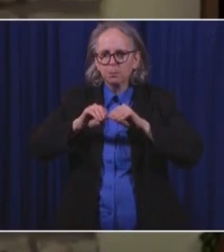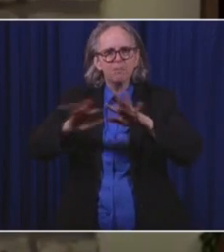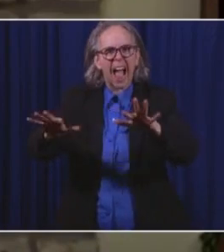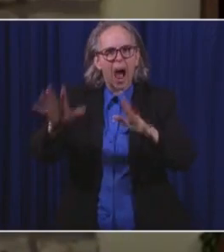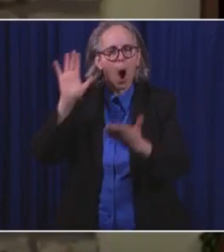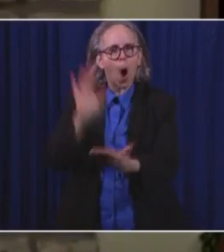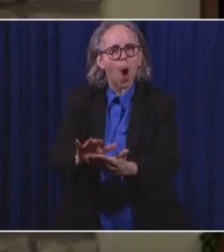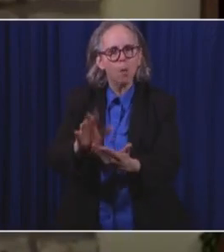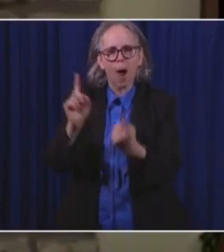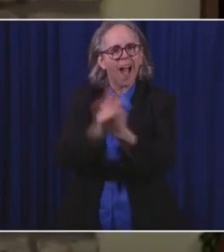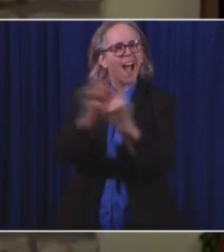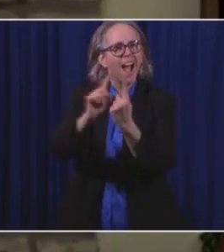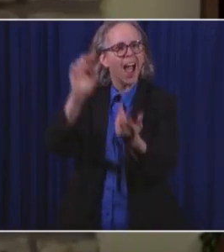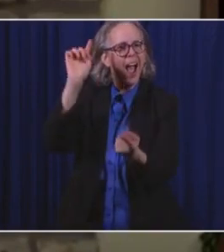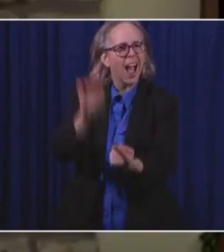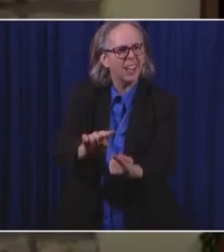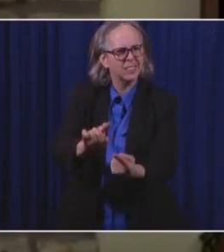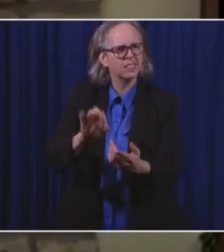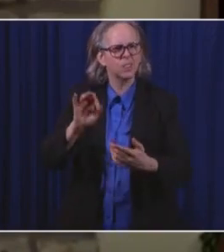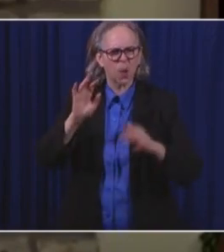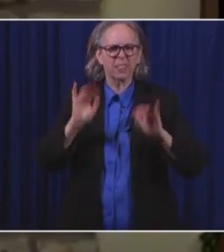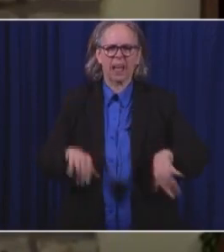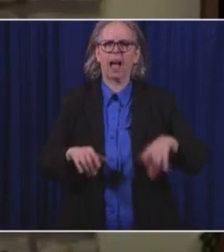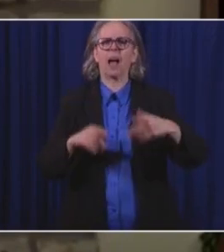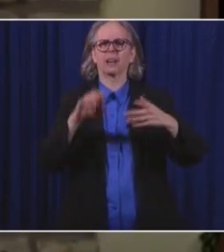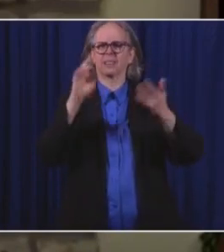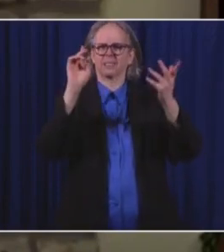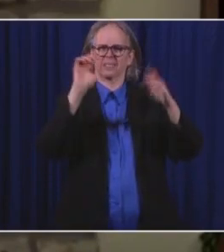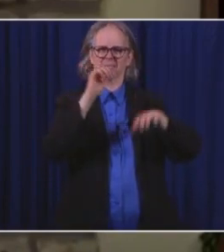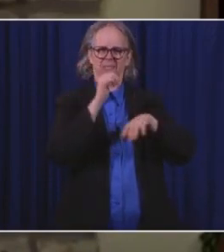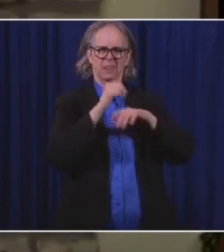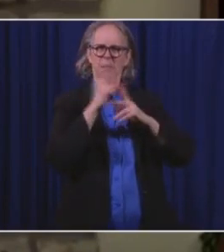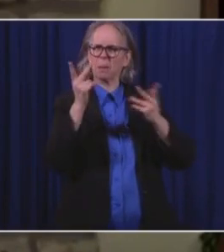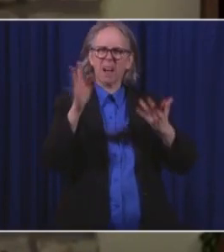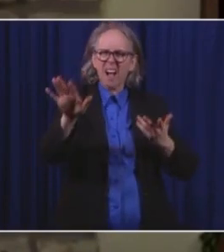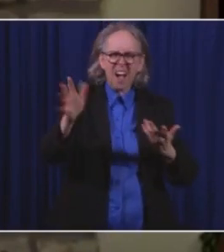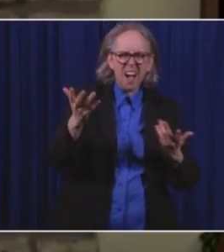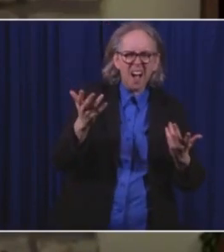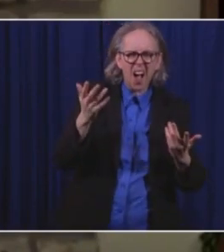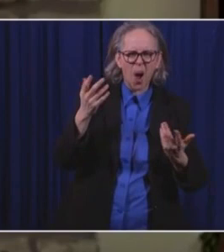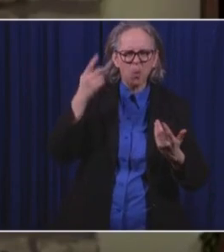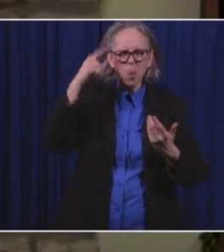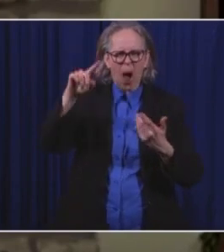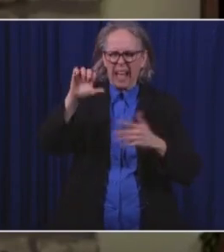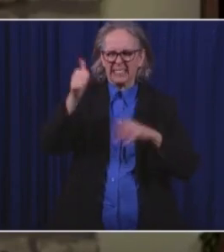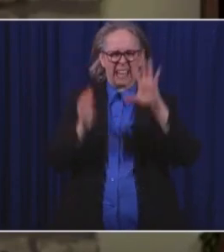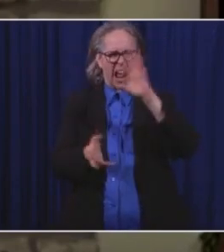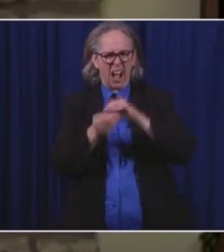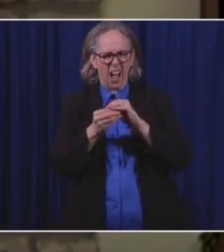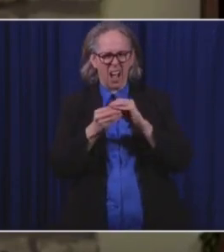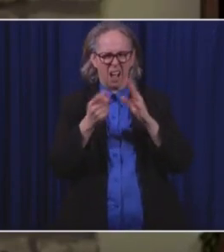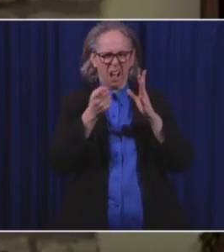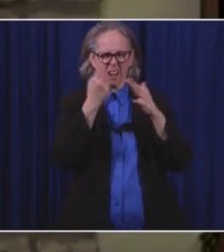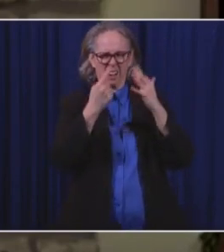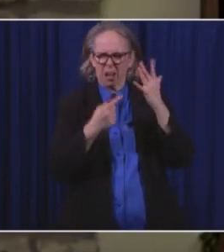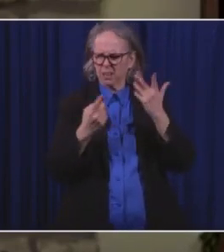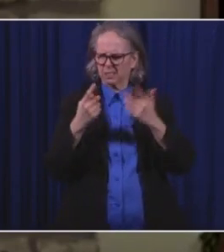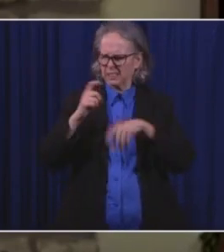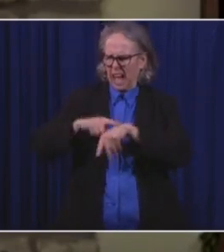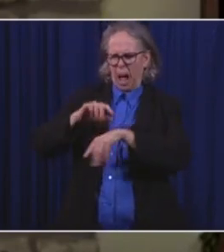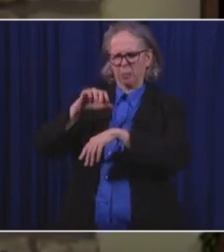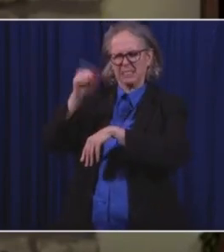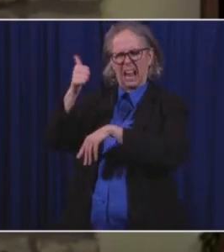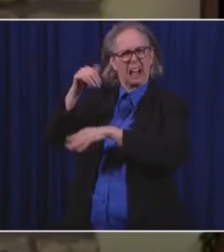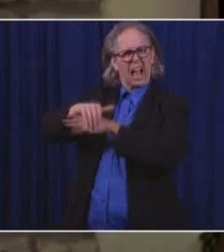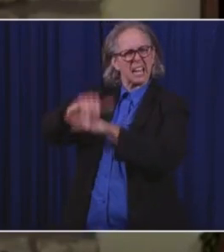about 9? How about 8? How about 11? Yeah, you could have picked any of those. We were trying to get a balance. And the balance is, to